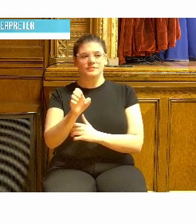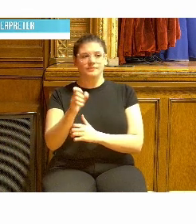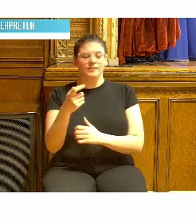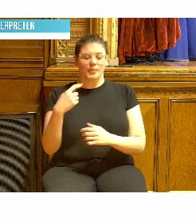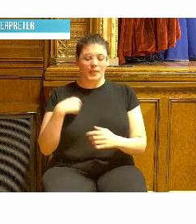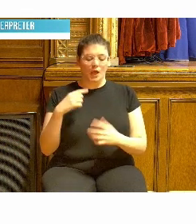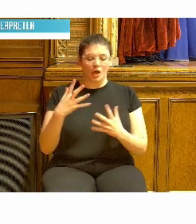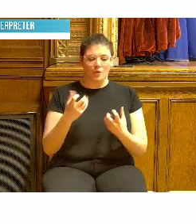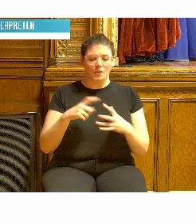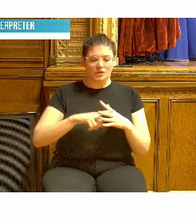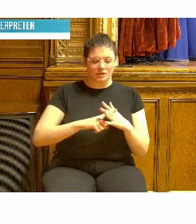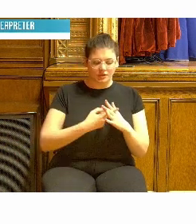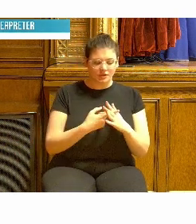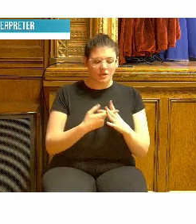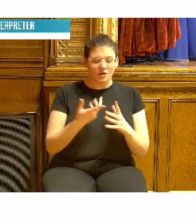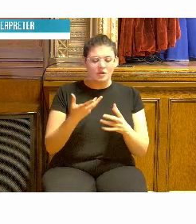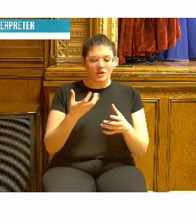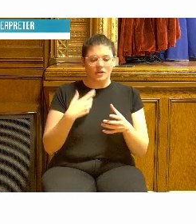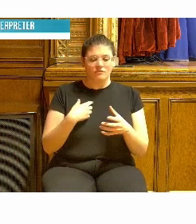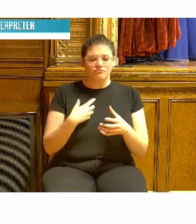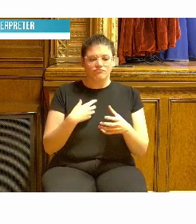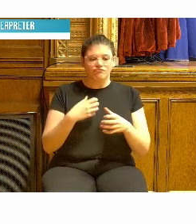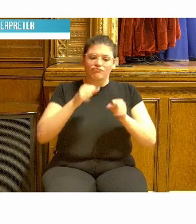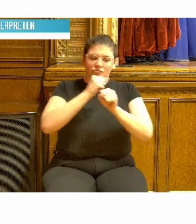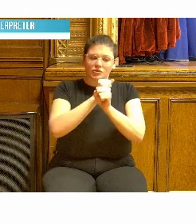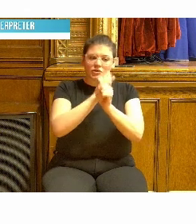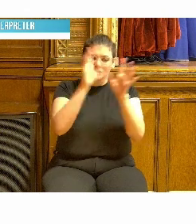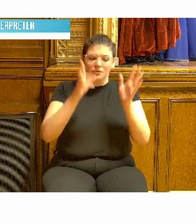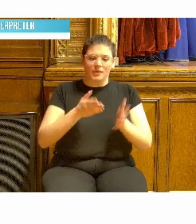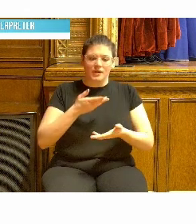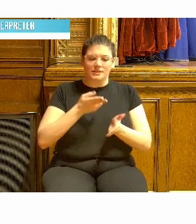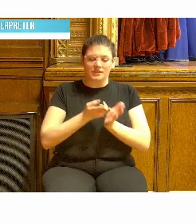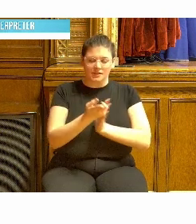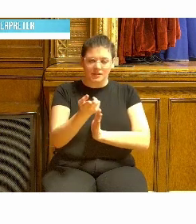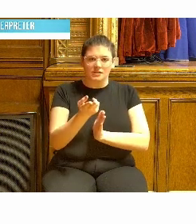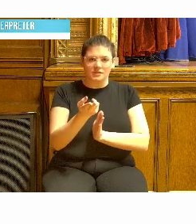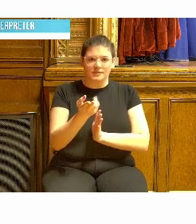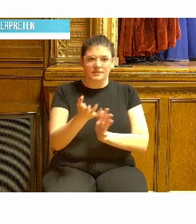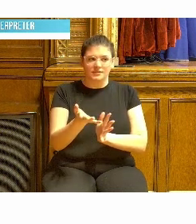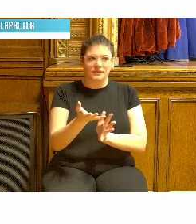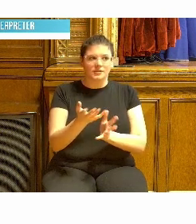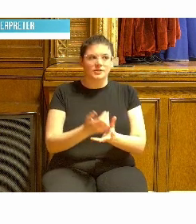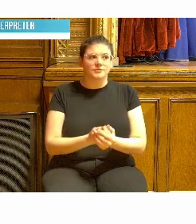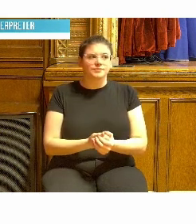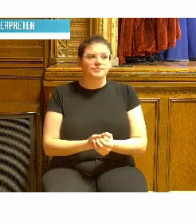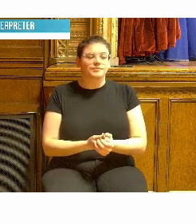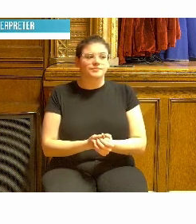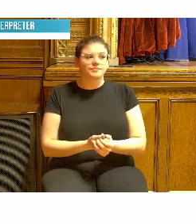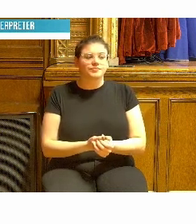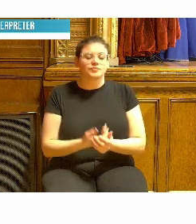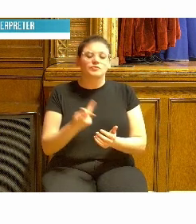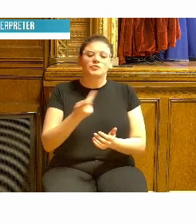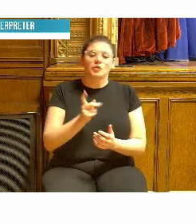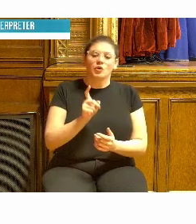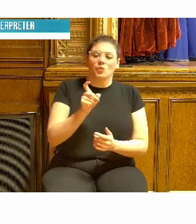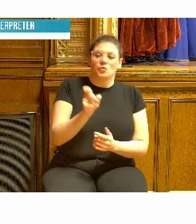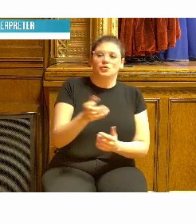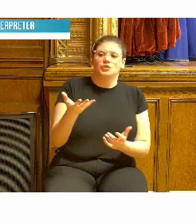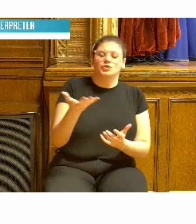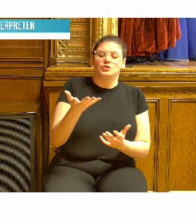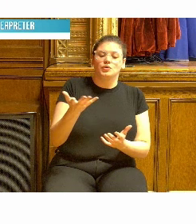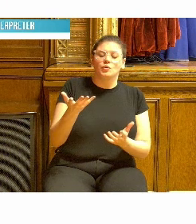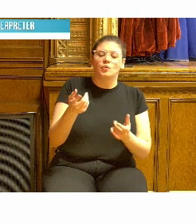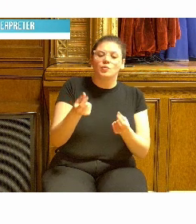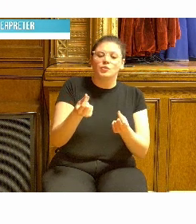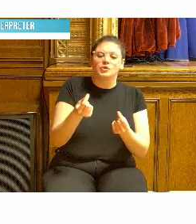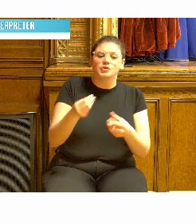First in Buffalo in November, then again in Queens in December, we asked for transparency as to what the commission was doing in real time. We still have